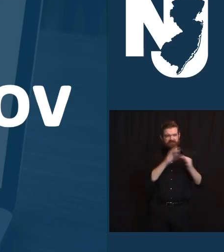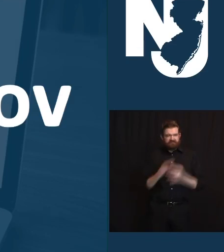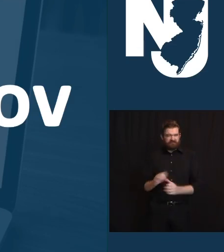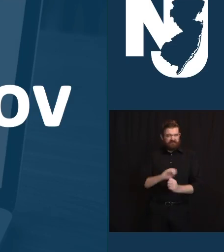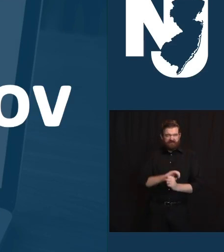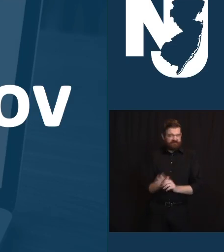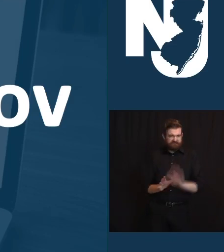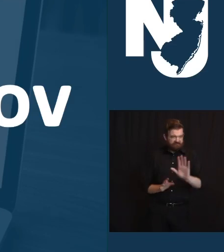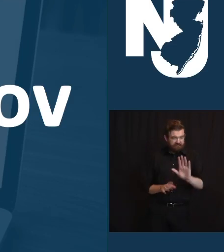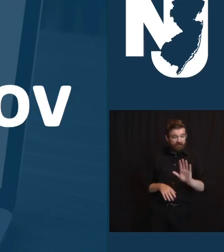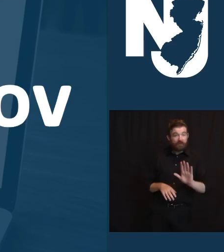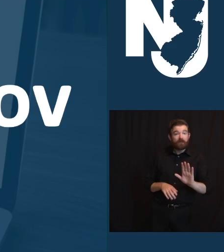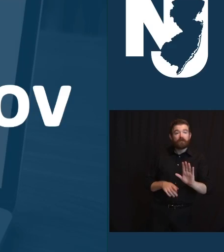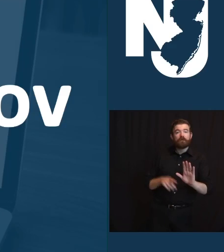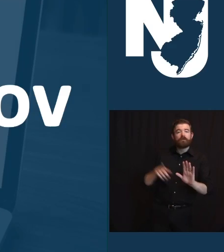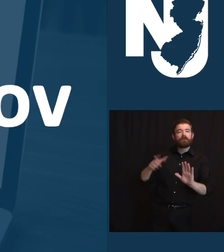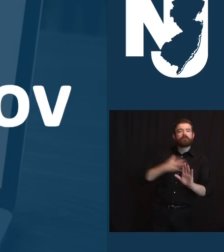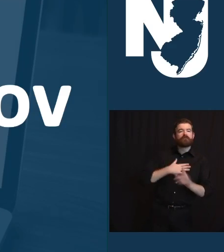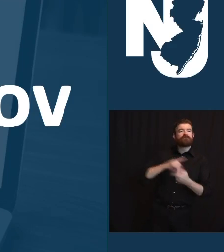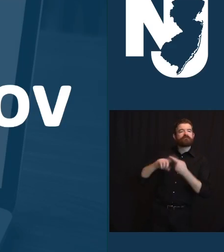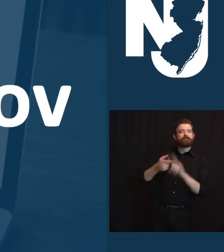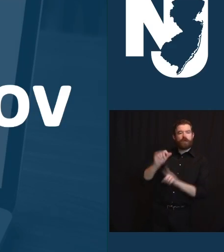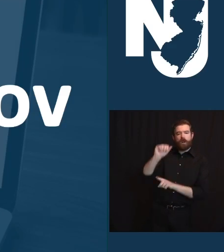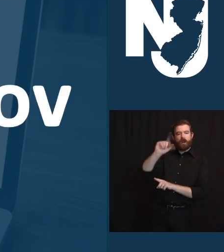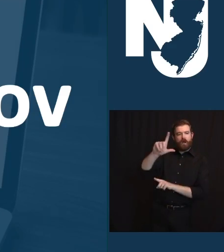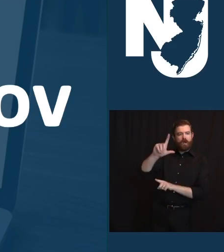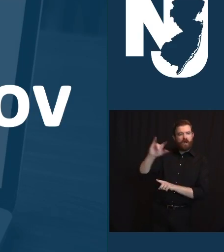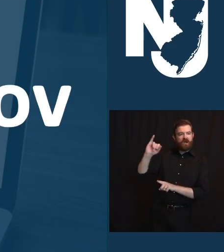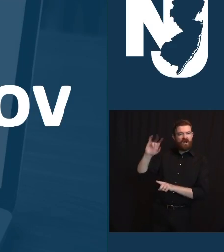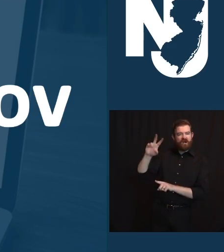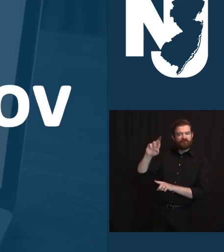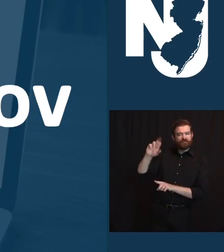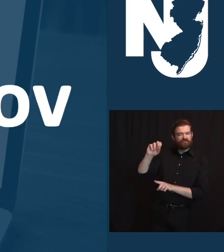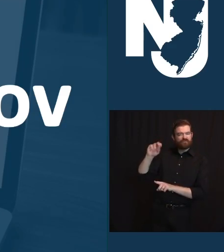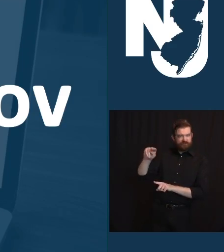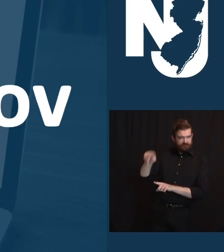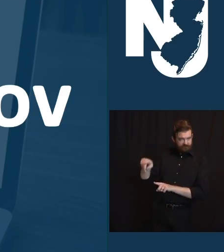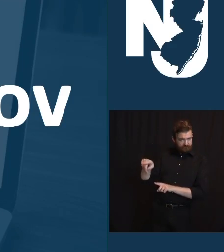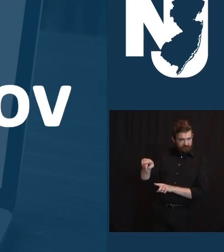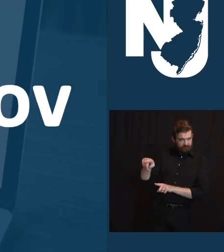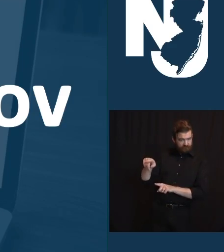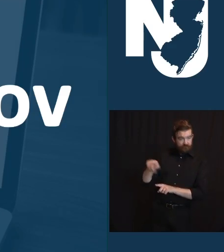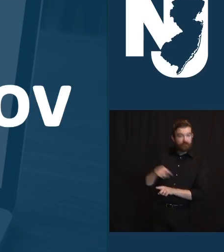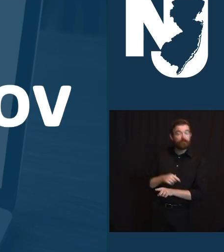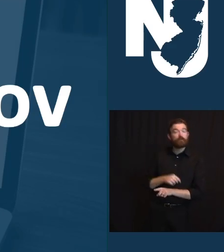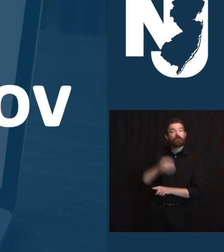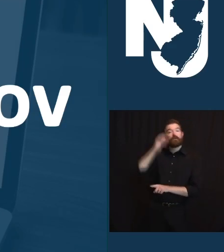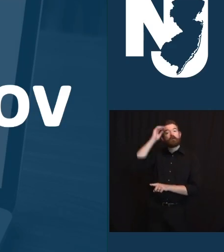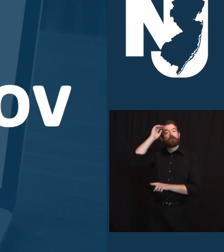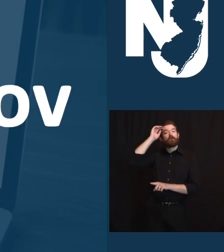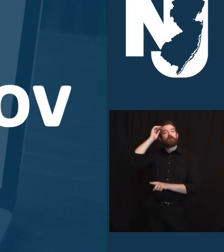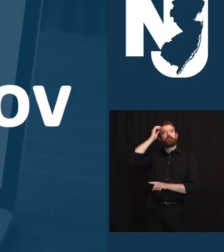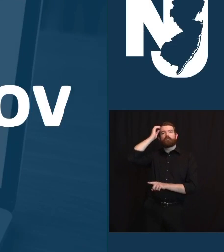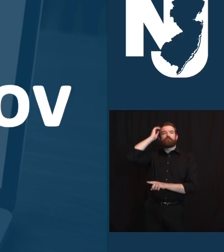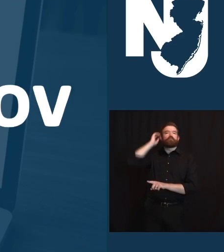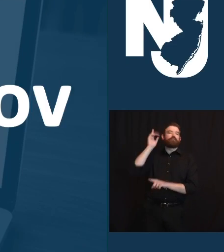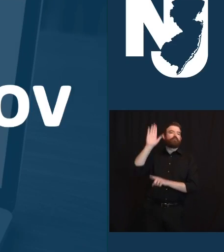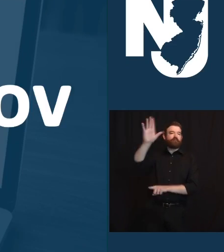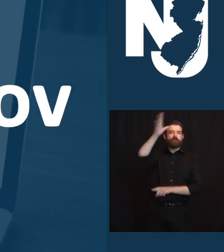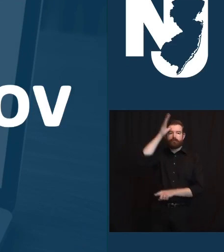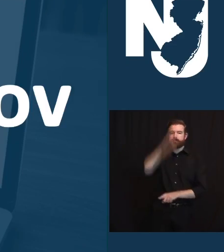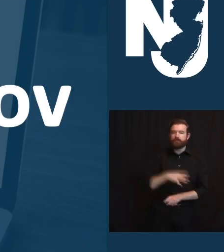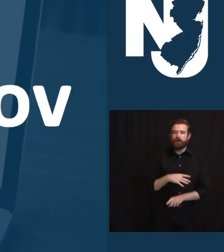the weekend in Montclair, New Jersey, to Rosemary and his family. He was a giant, and our thoughts, hearts, and prayers are with